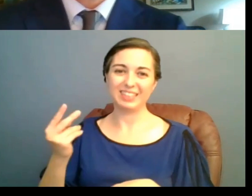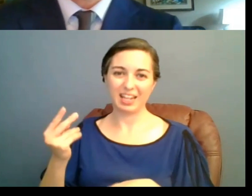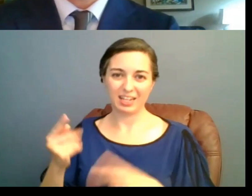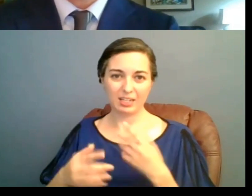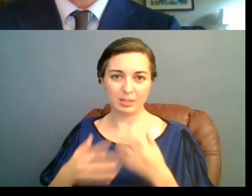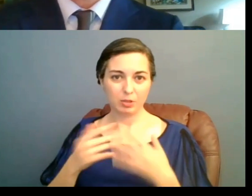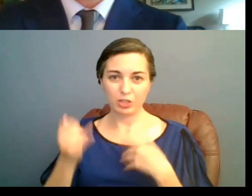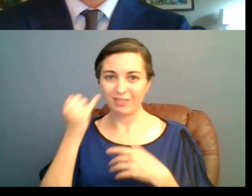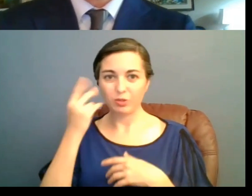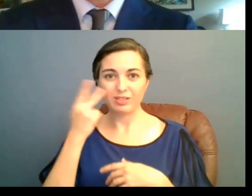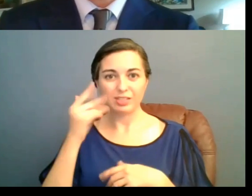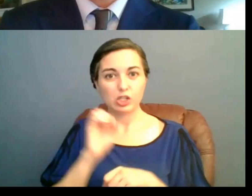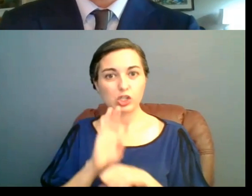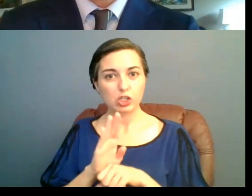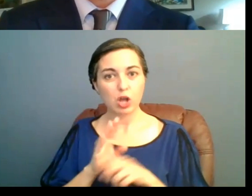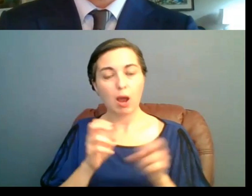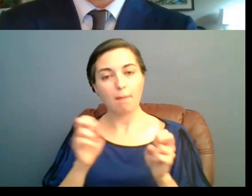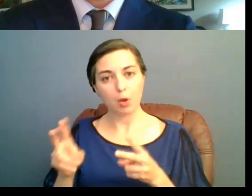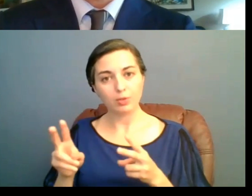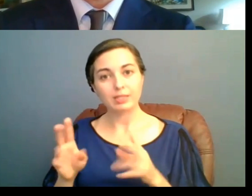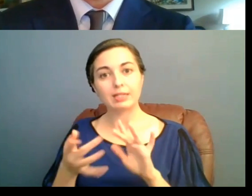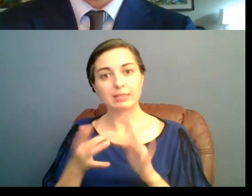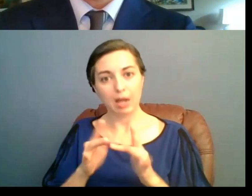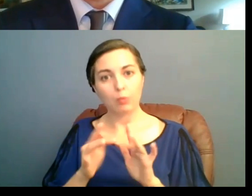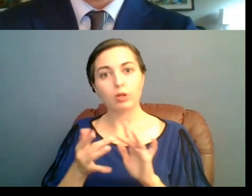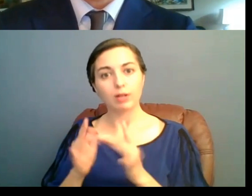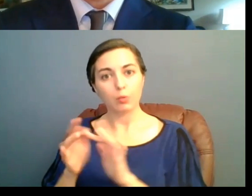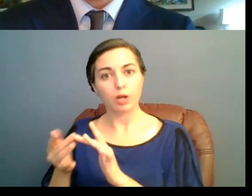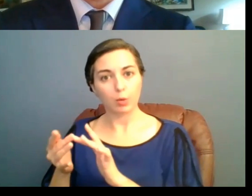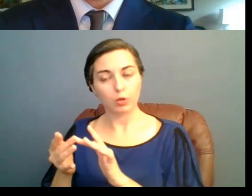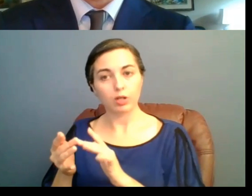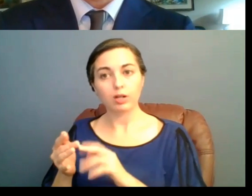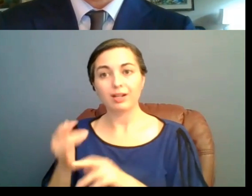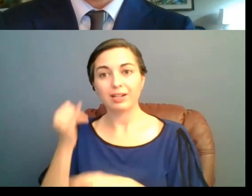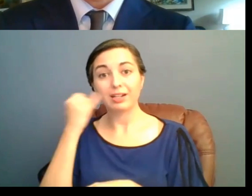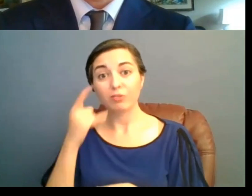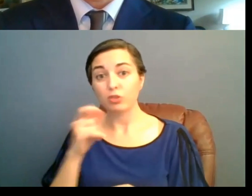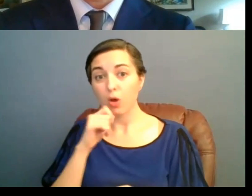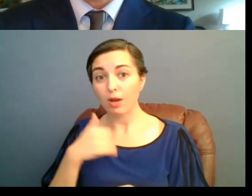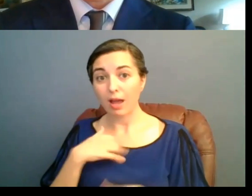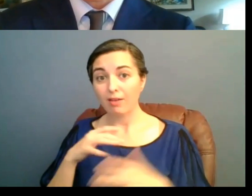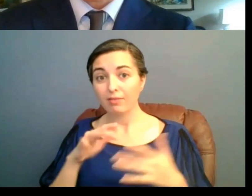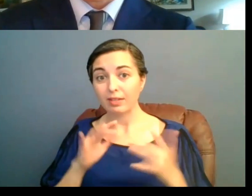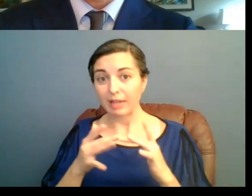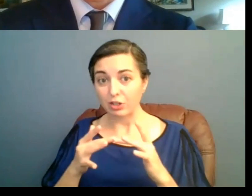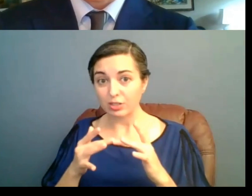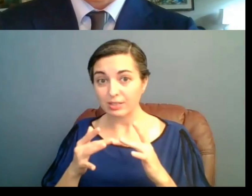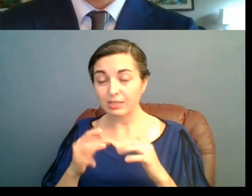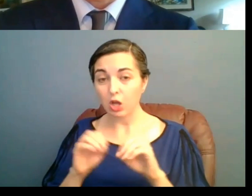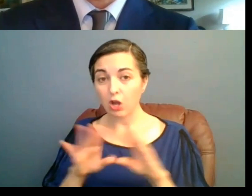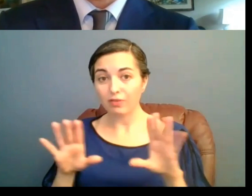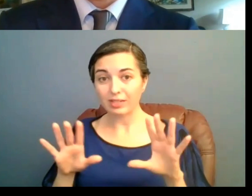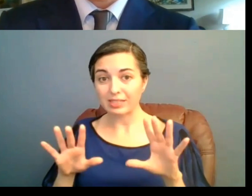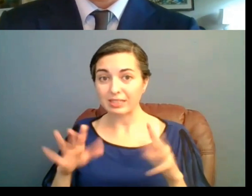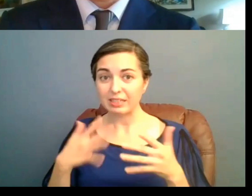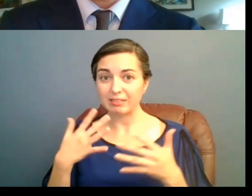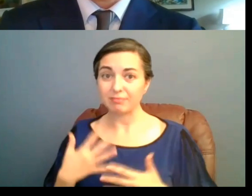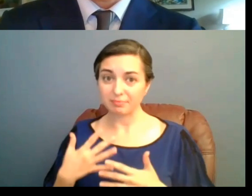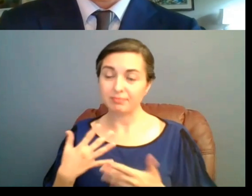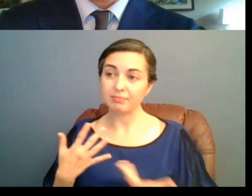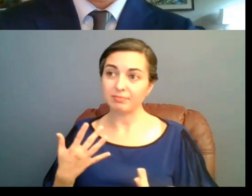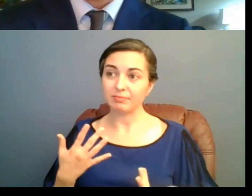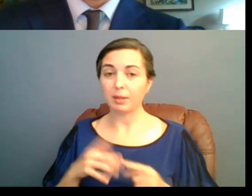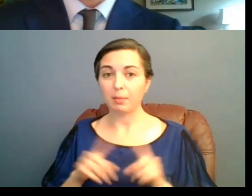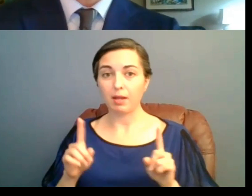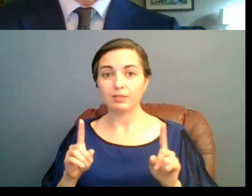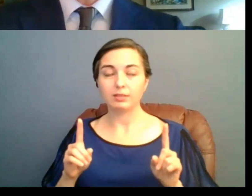job posting, network. Like cold linked. If you don't have connections, obviously that's a little bit of a disadvantage, but you can